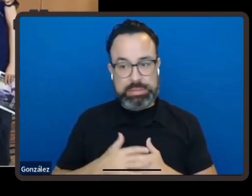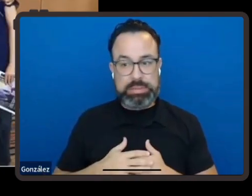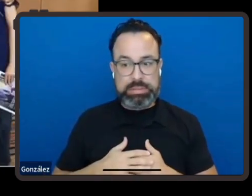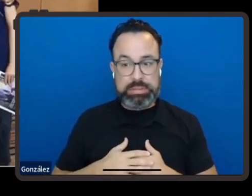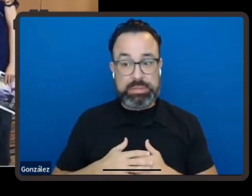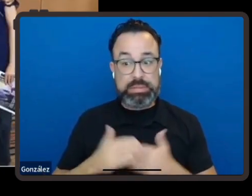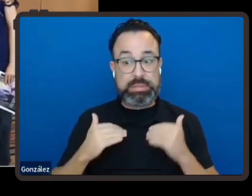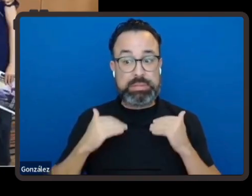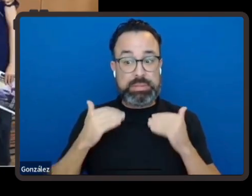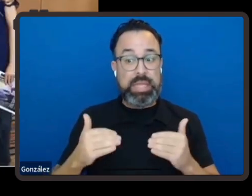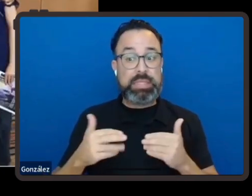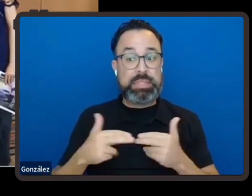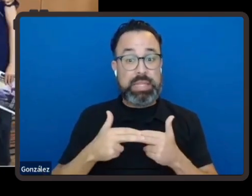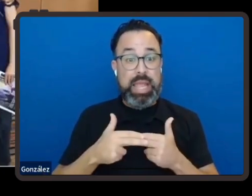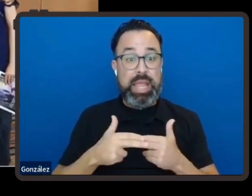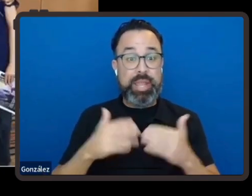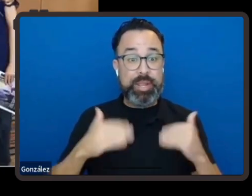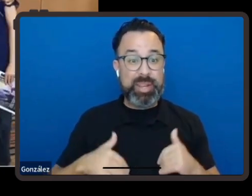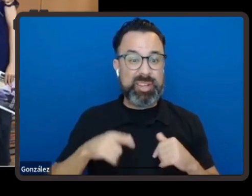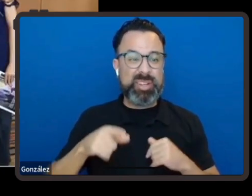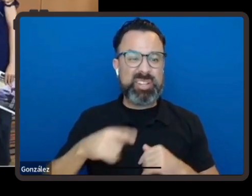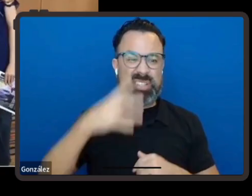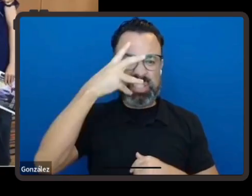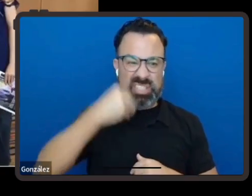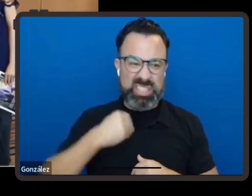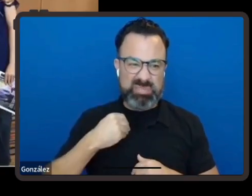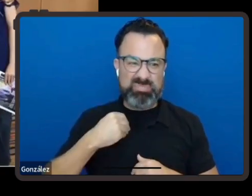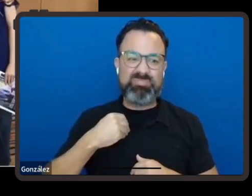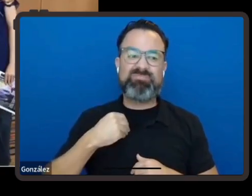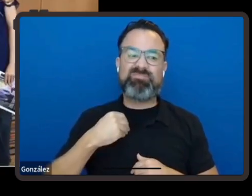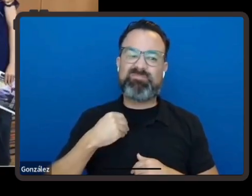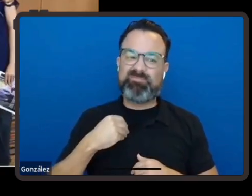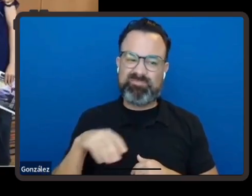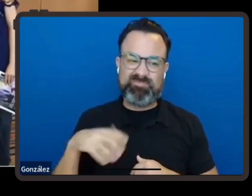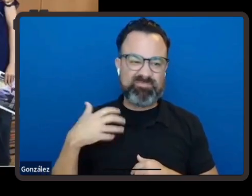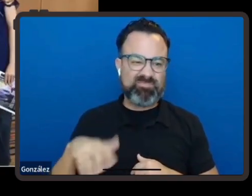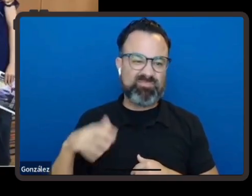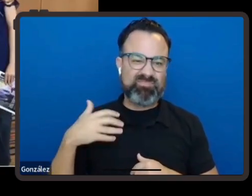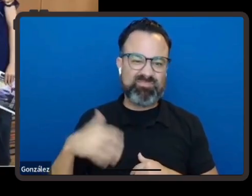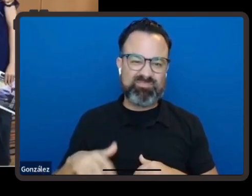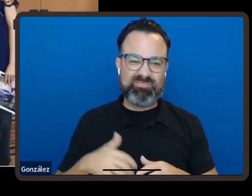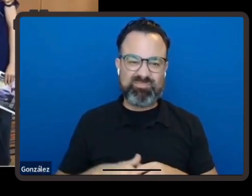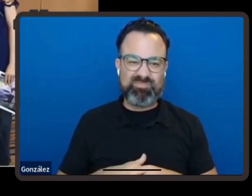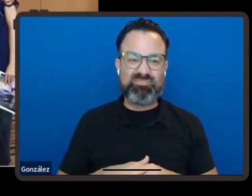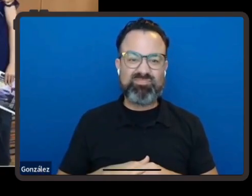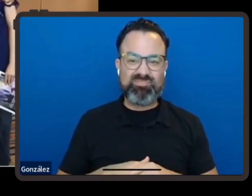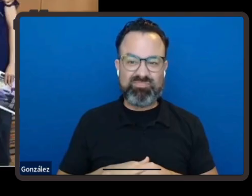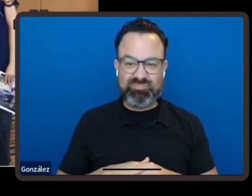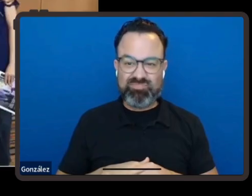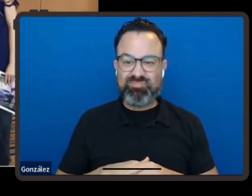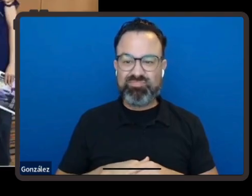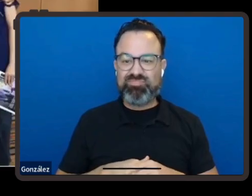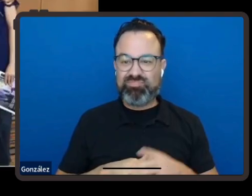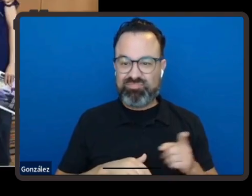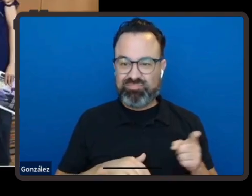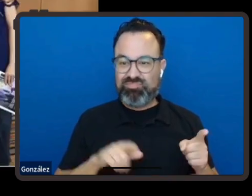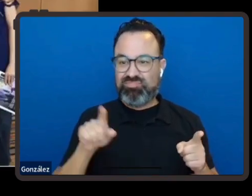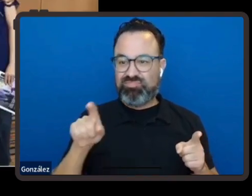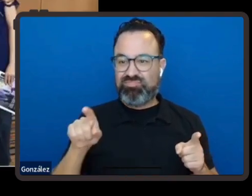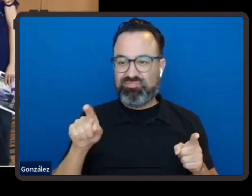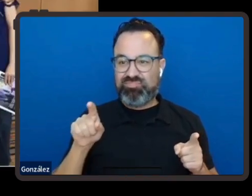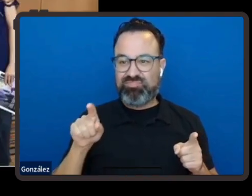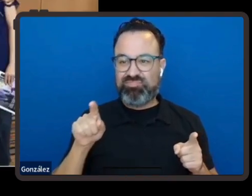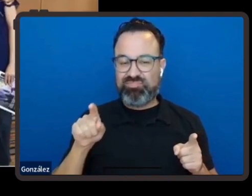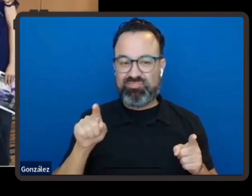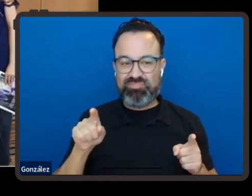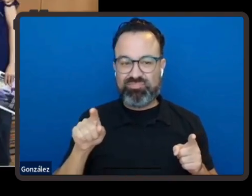So sleep issues. I know that Casey, who's a lead psychologist